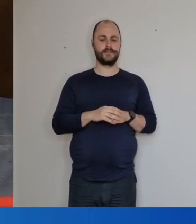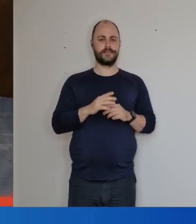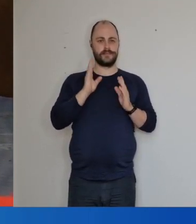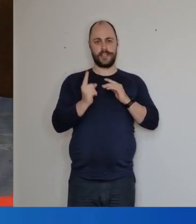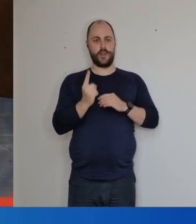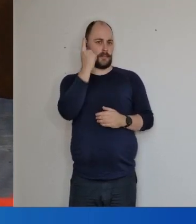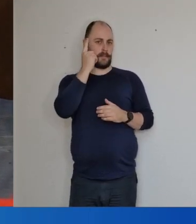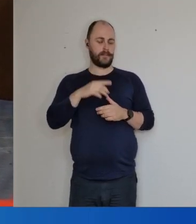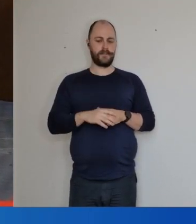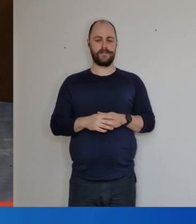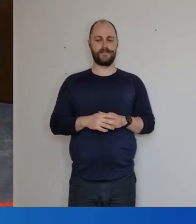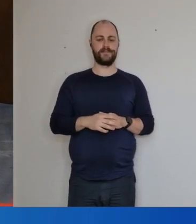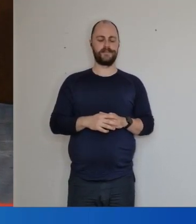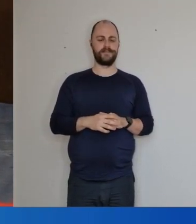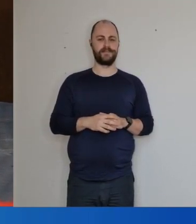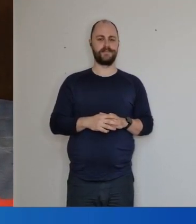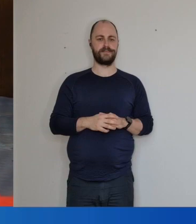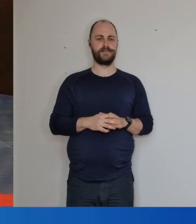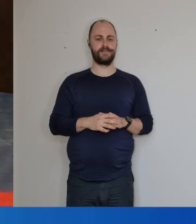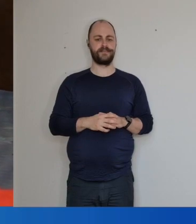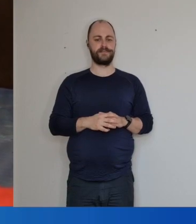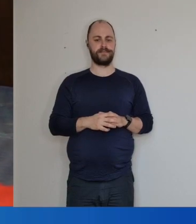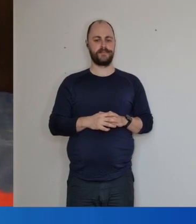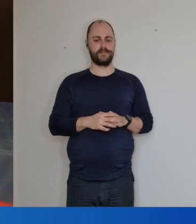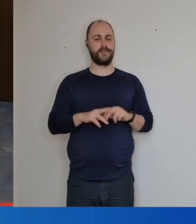side, and straight up in the air.